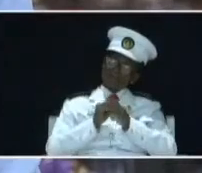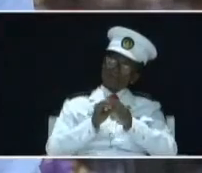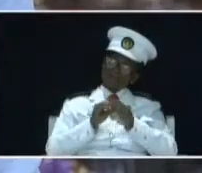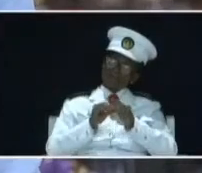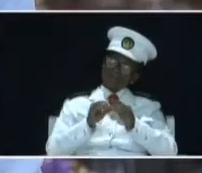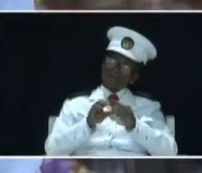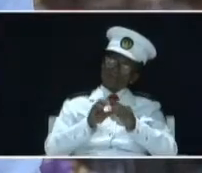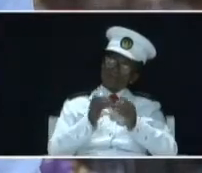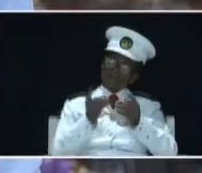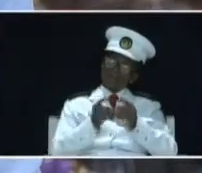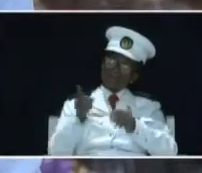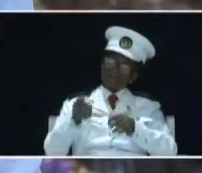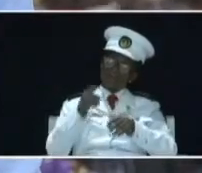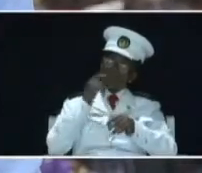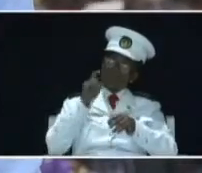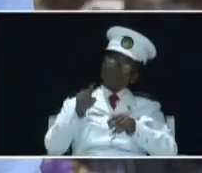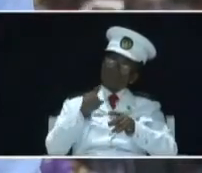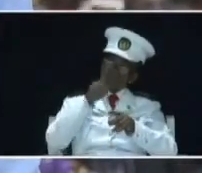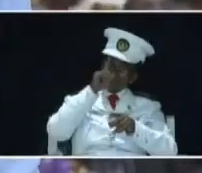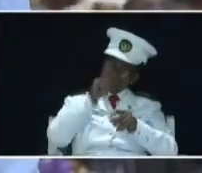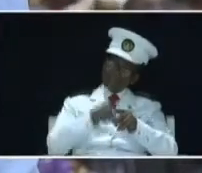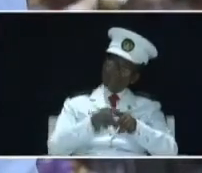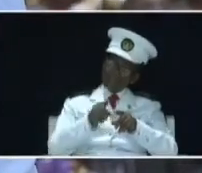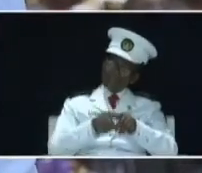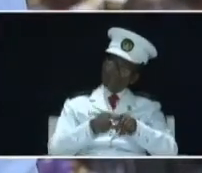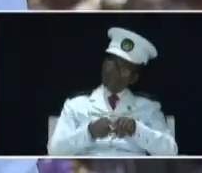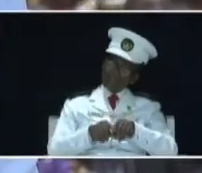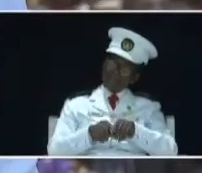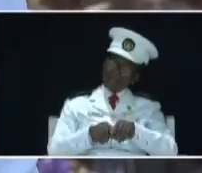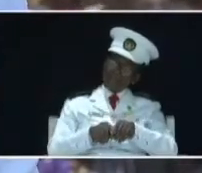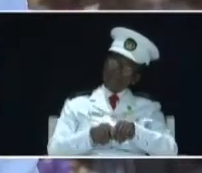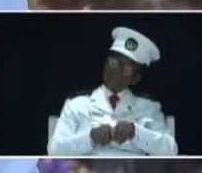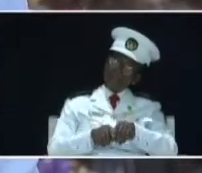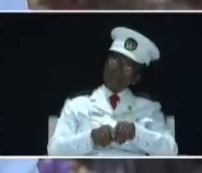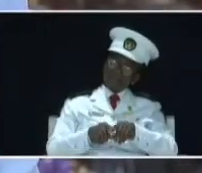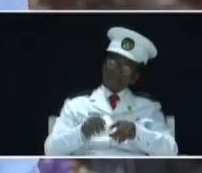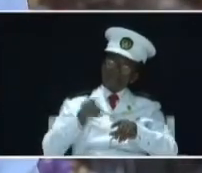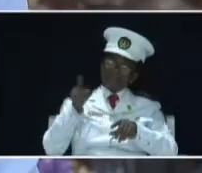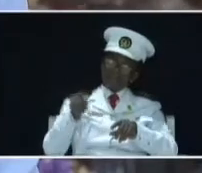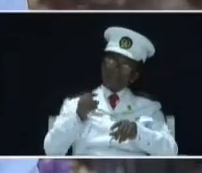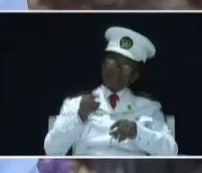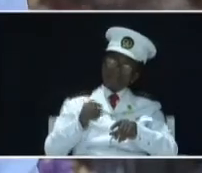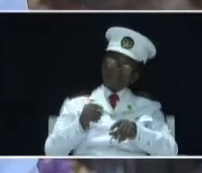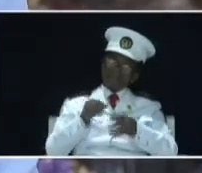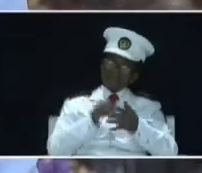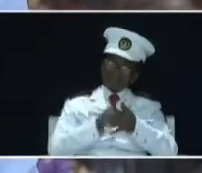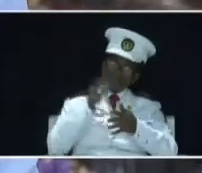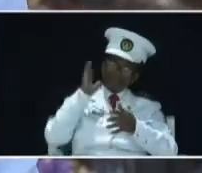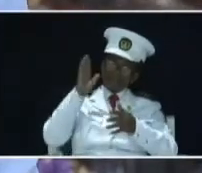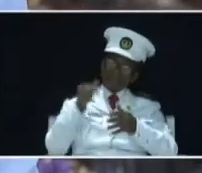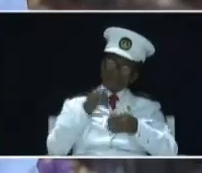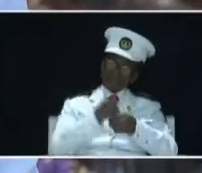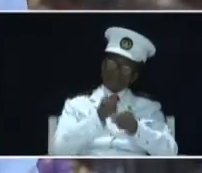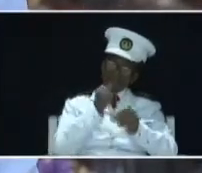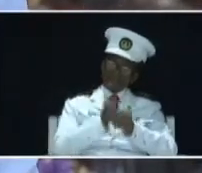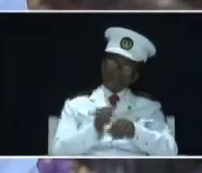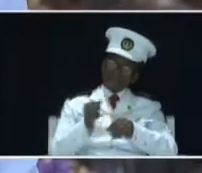And agreeing now will make it easy for you to obey him